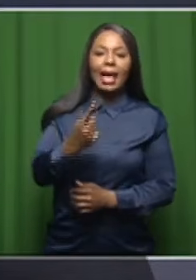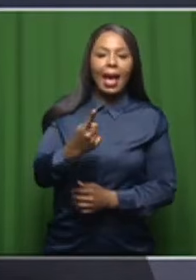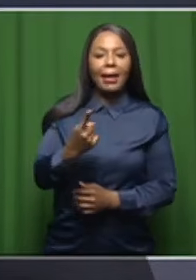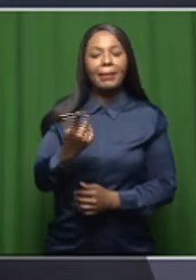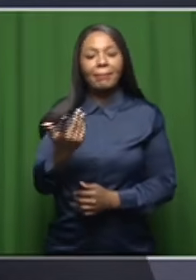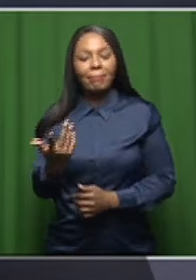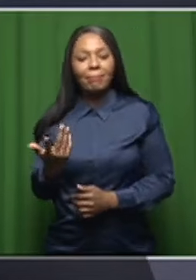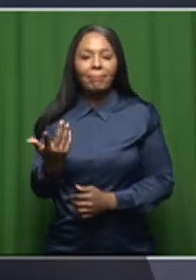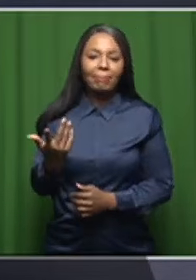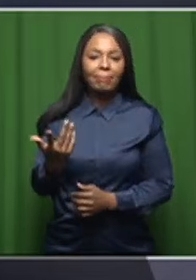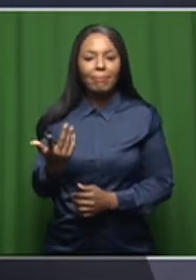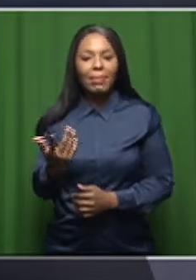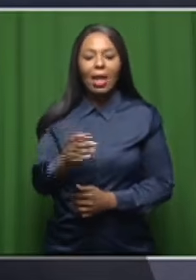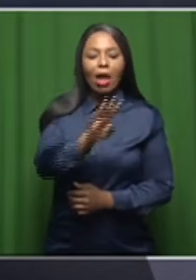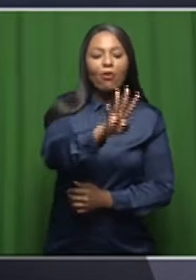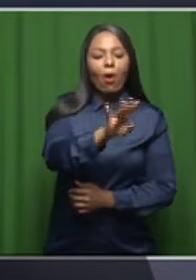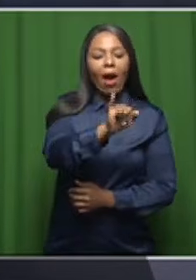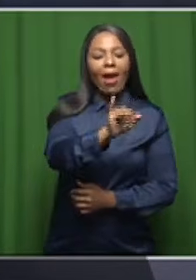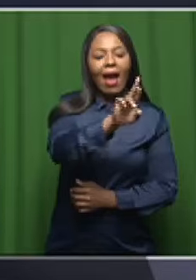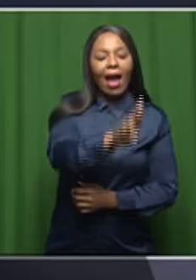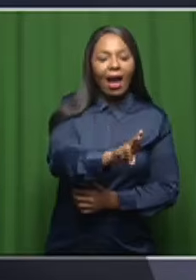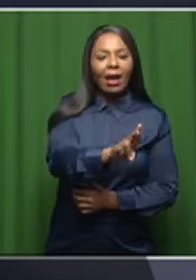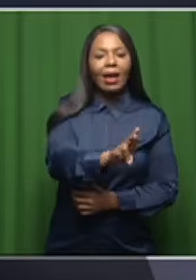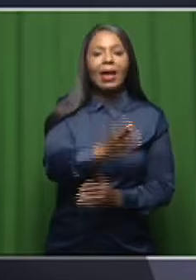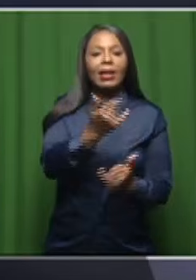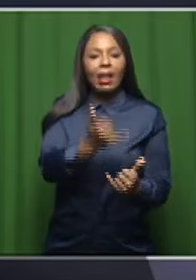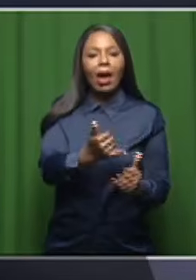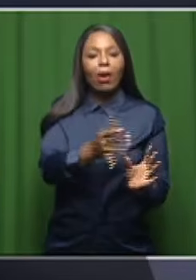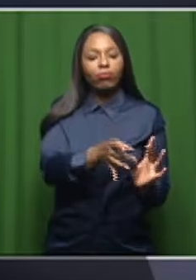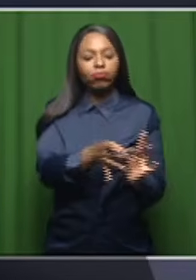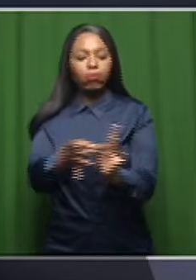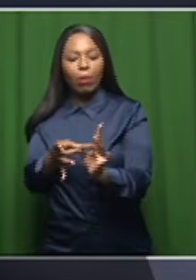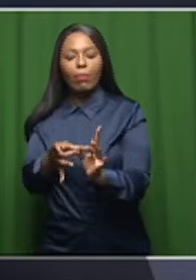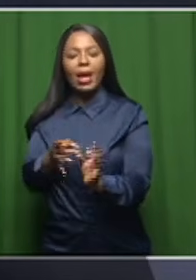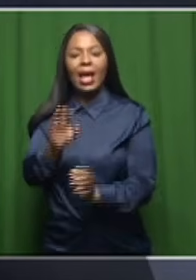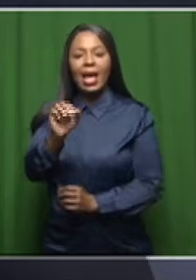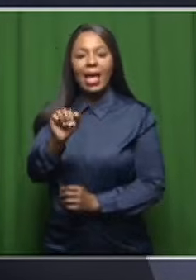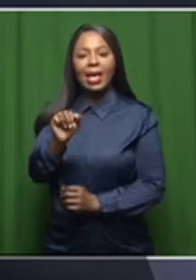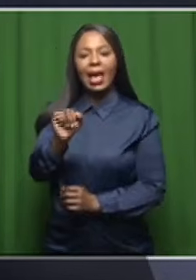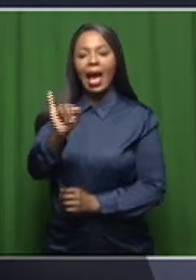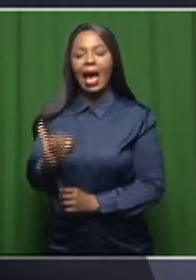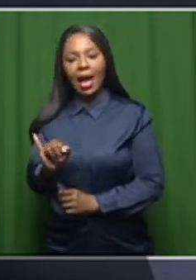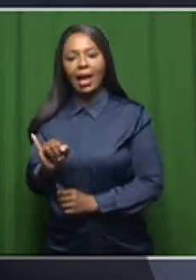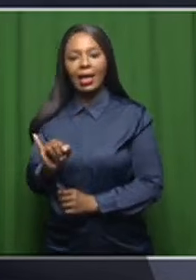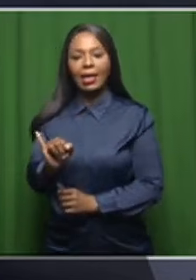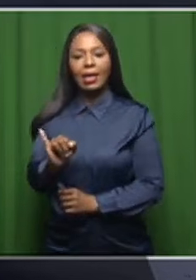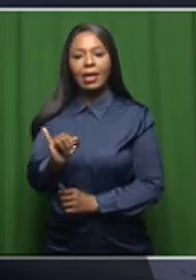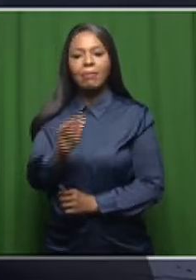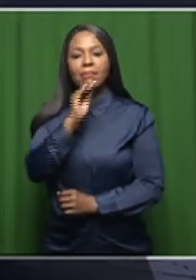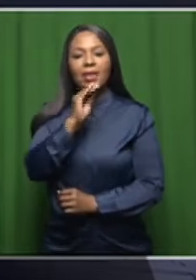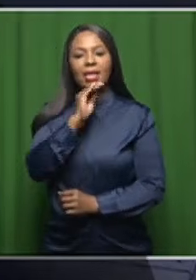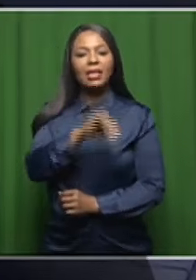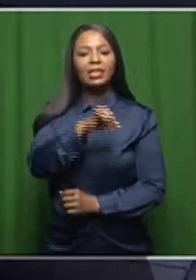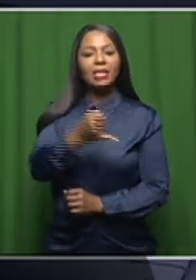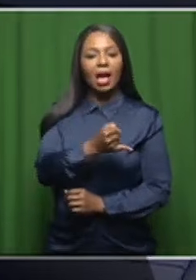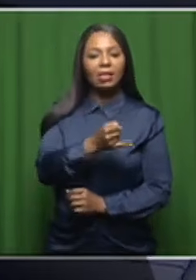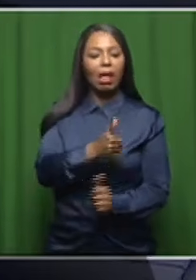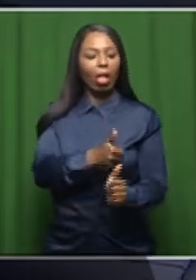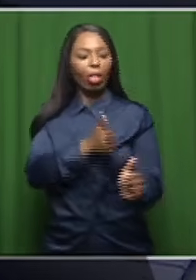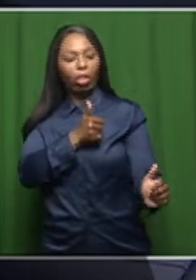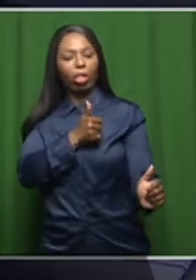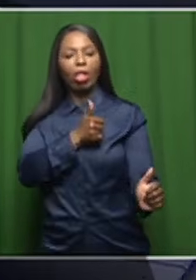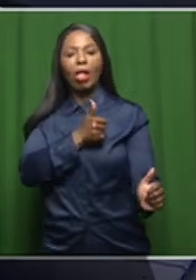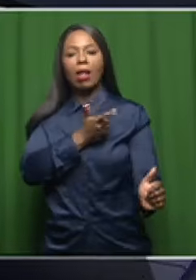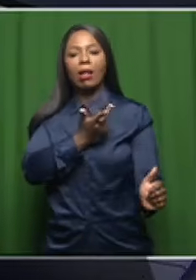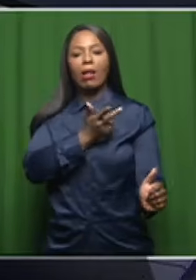with 4R, let's walk into AI whilst not disbanding or just letting go of the